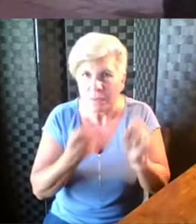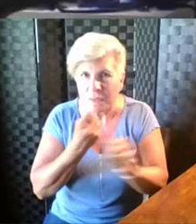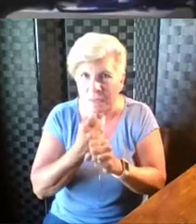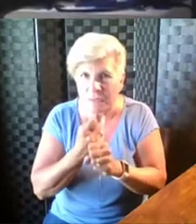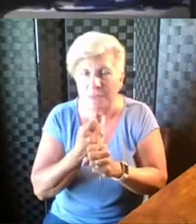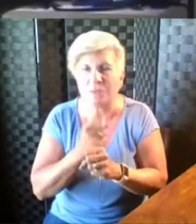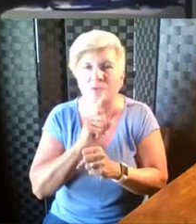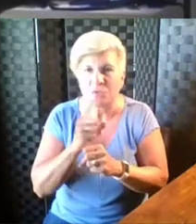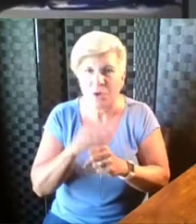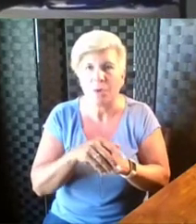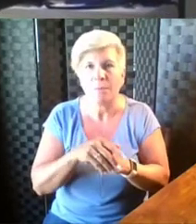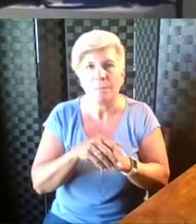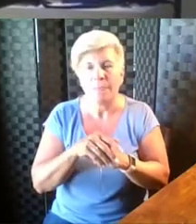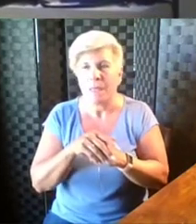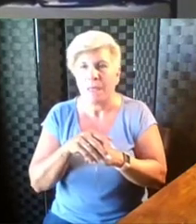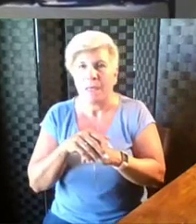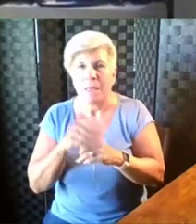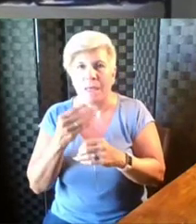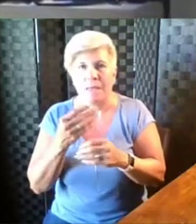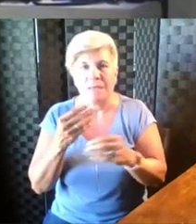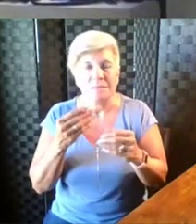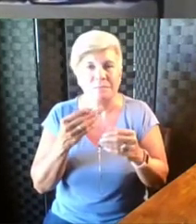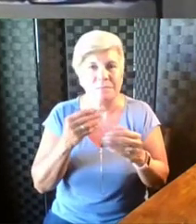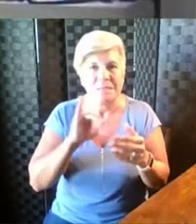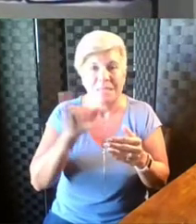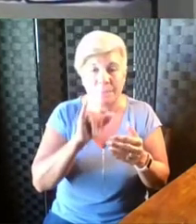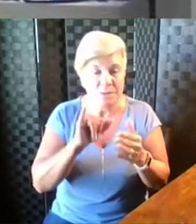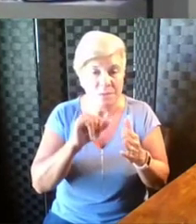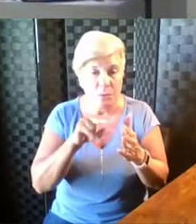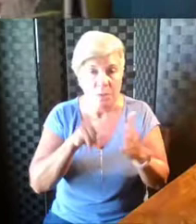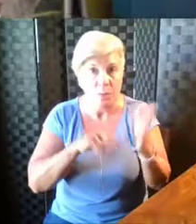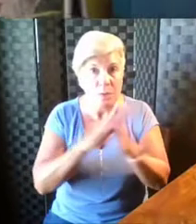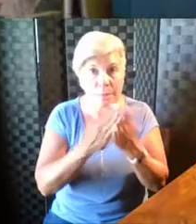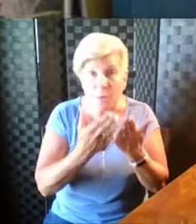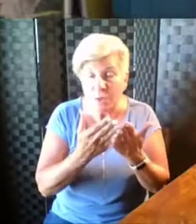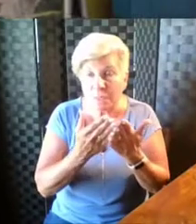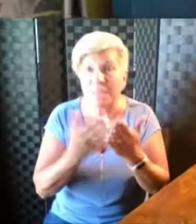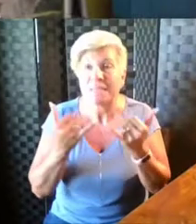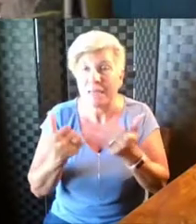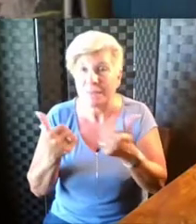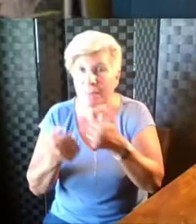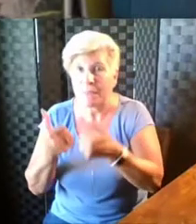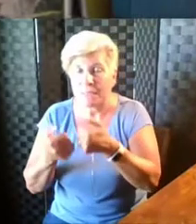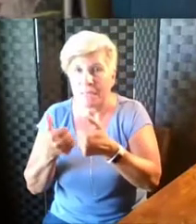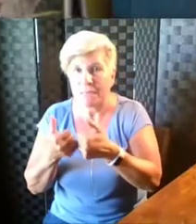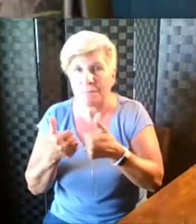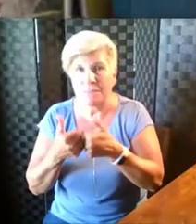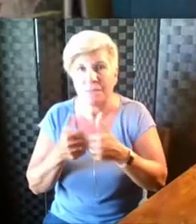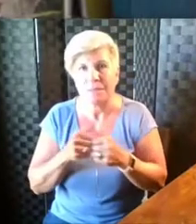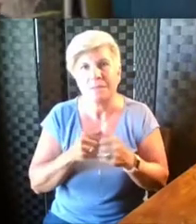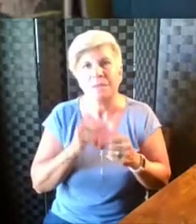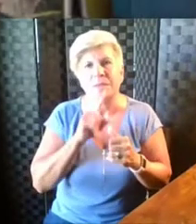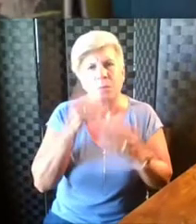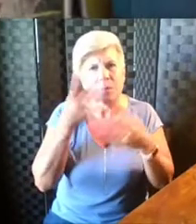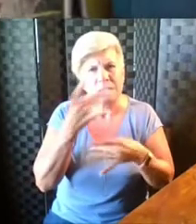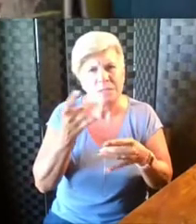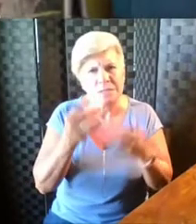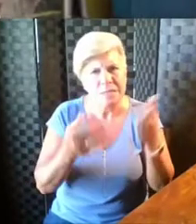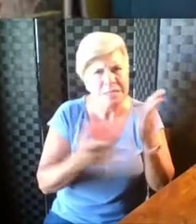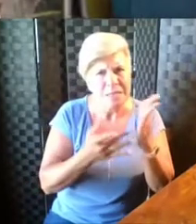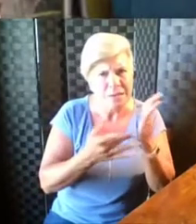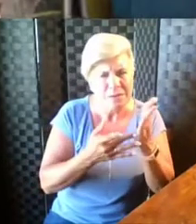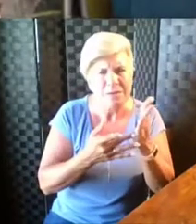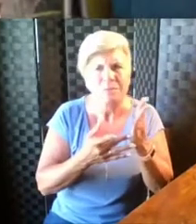as movies or novels, any of those things. But we're also really interested in how gaming technology and approaches can be used to